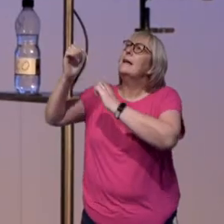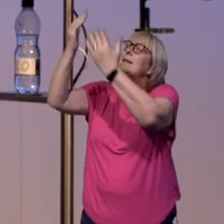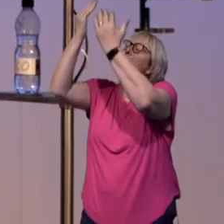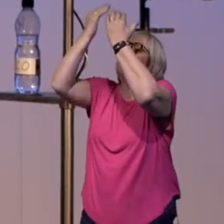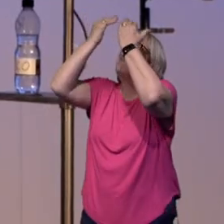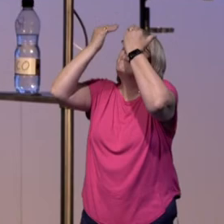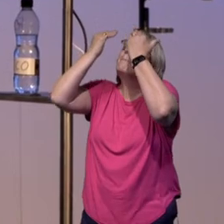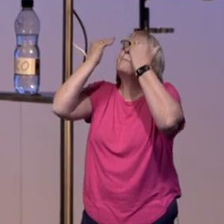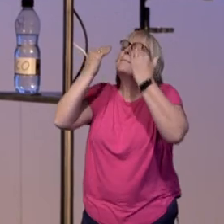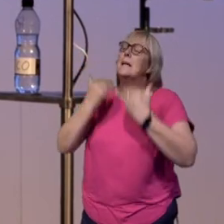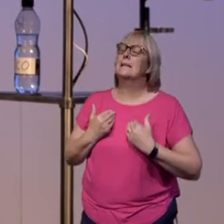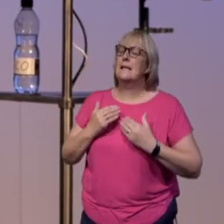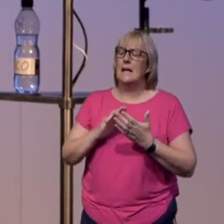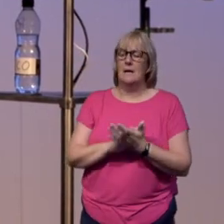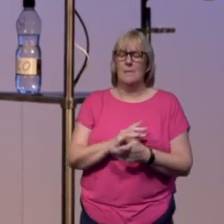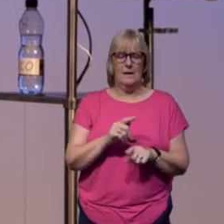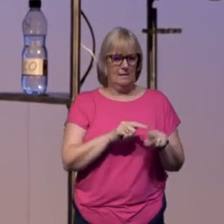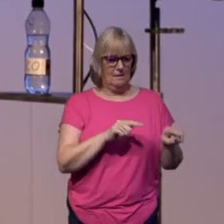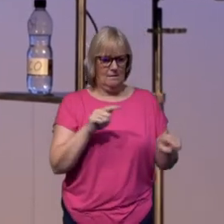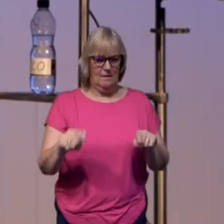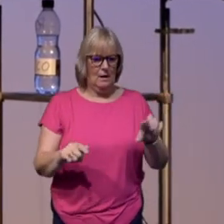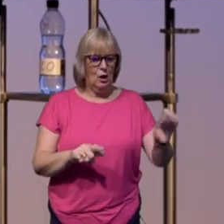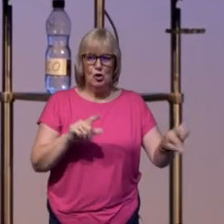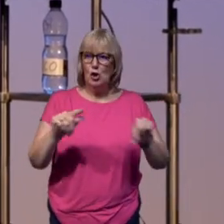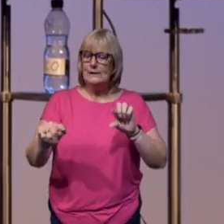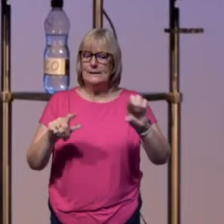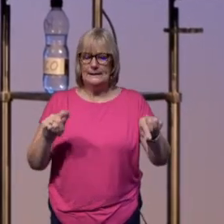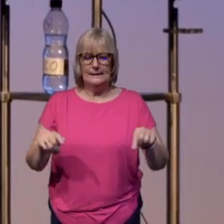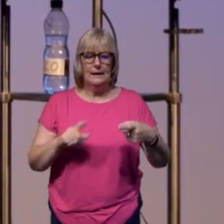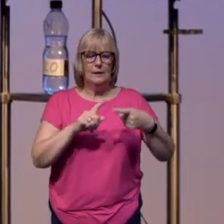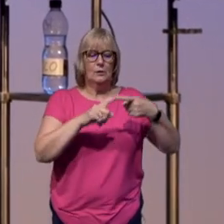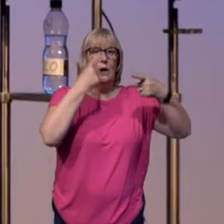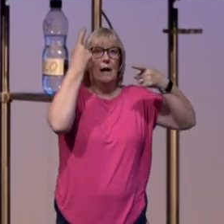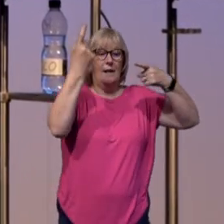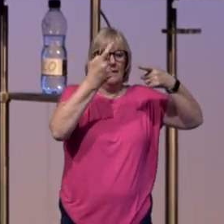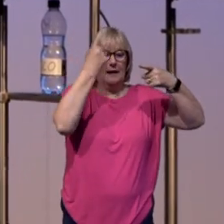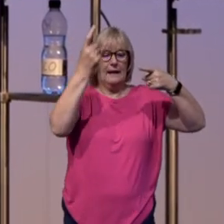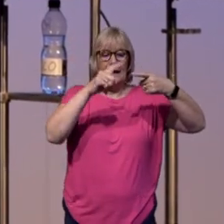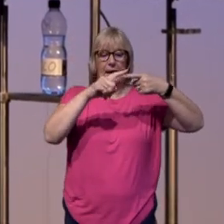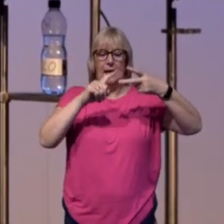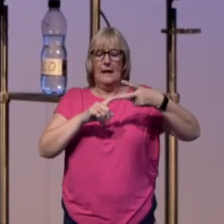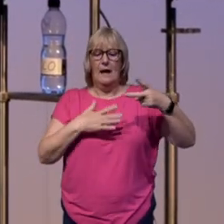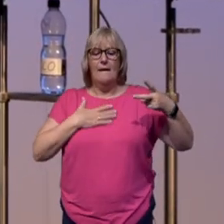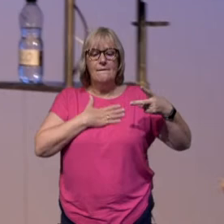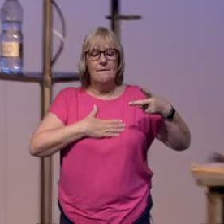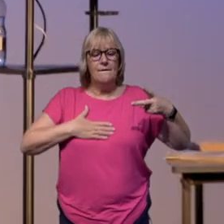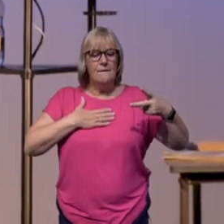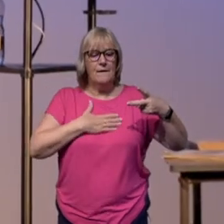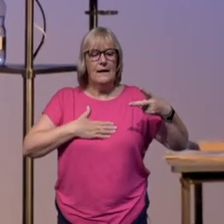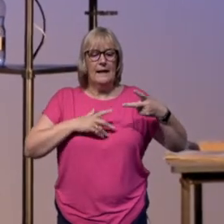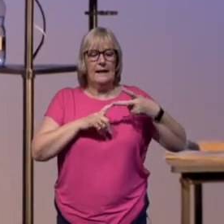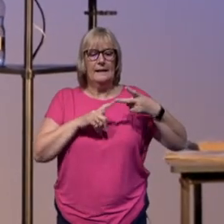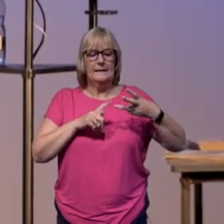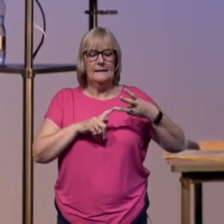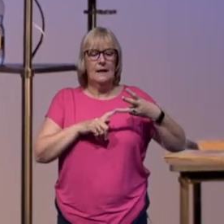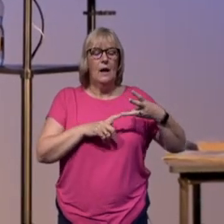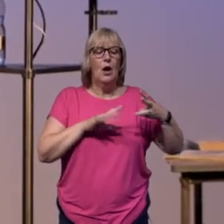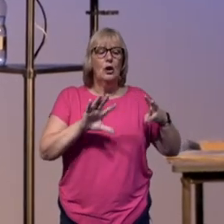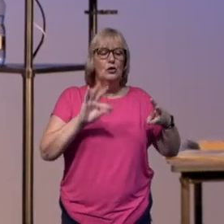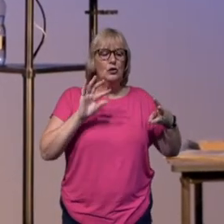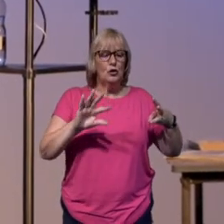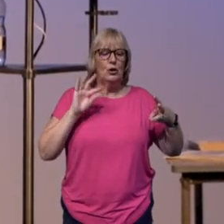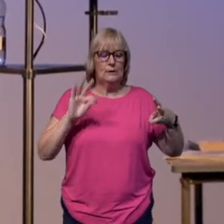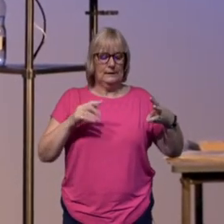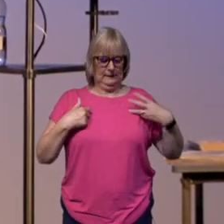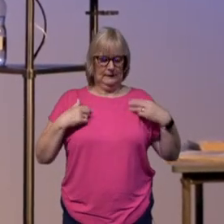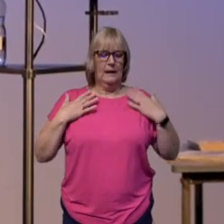want to make choices, here's bottom left here, that go God's way. And then I've got to watch my